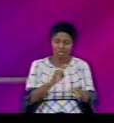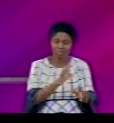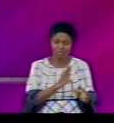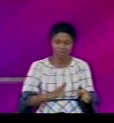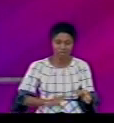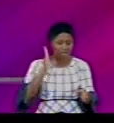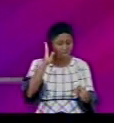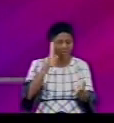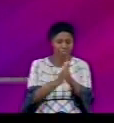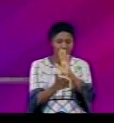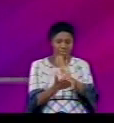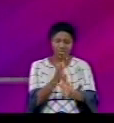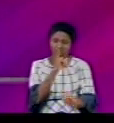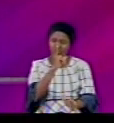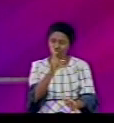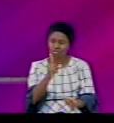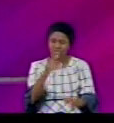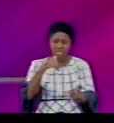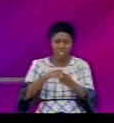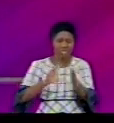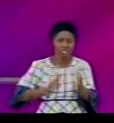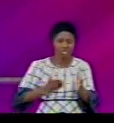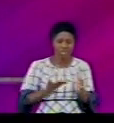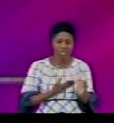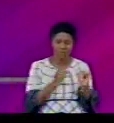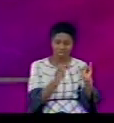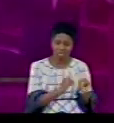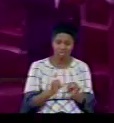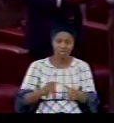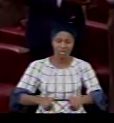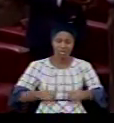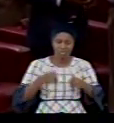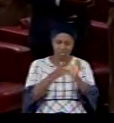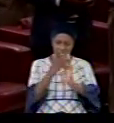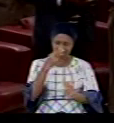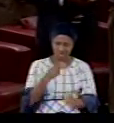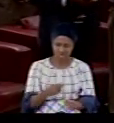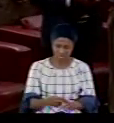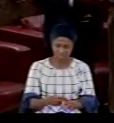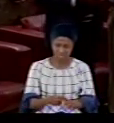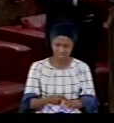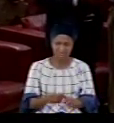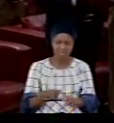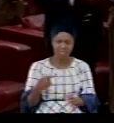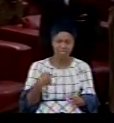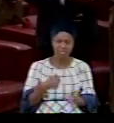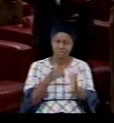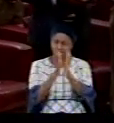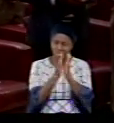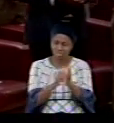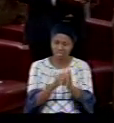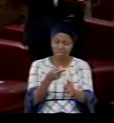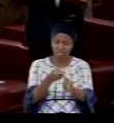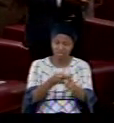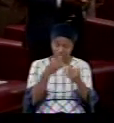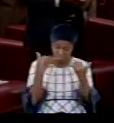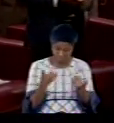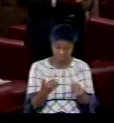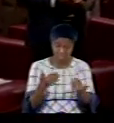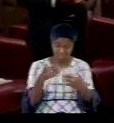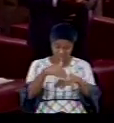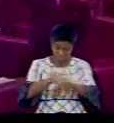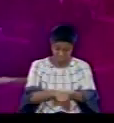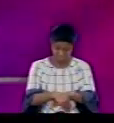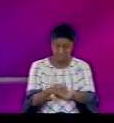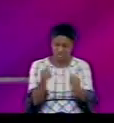become a reality in our individual lives, in Jesus' name. And we pray out from tonight, Lord, with the